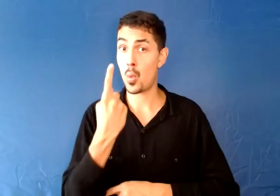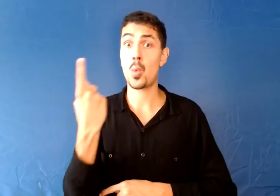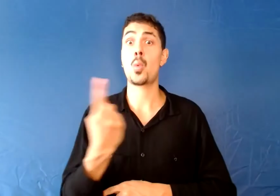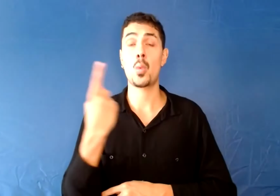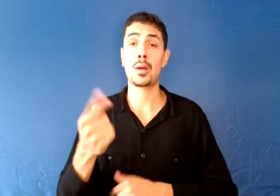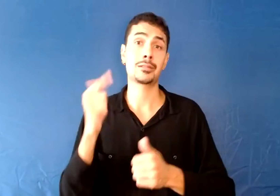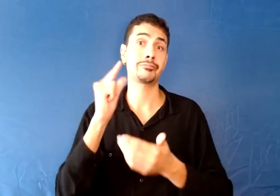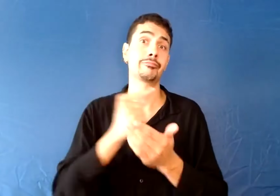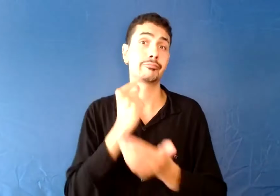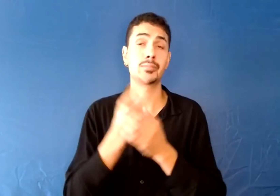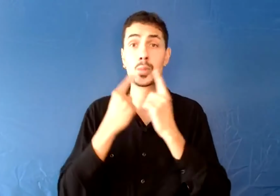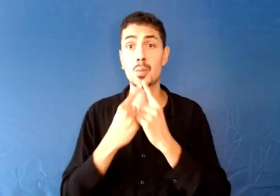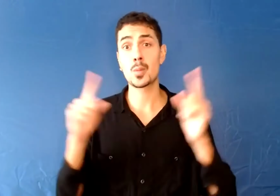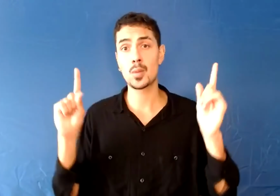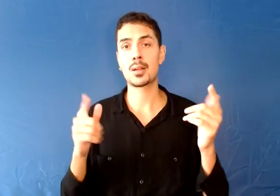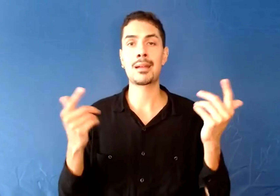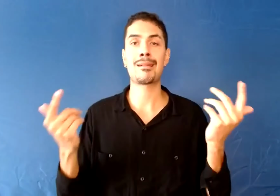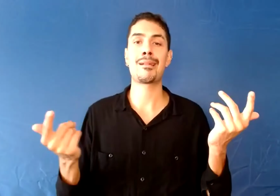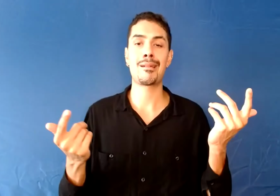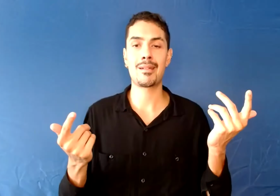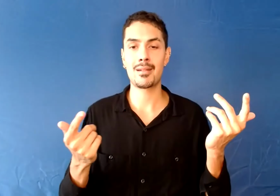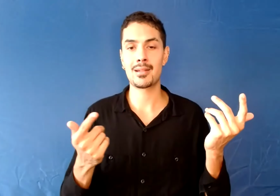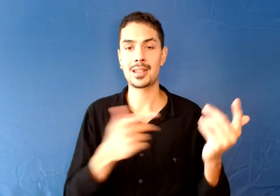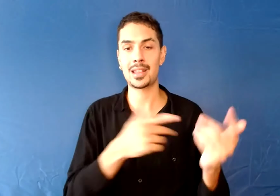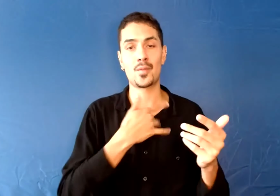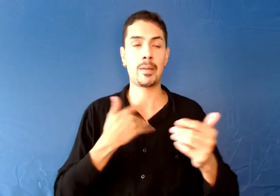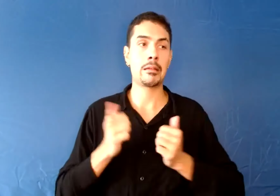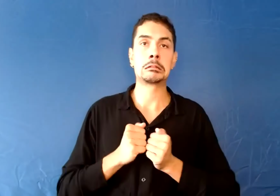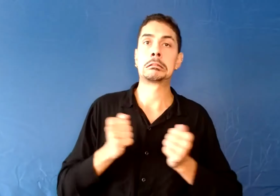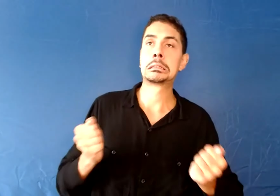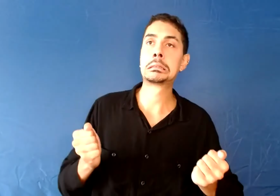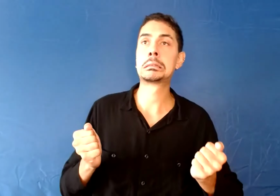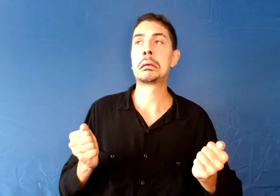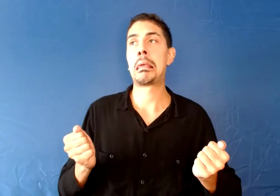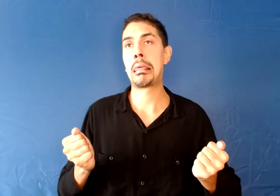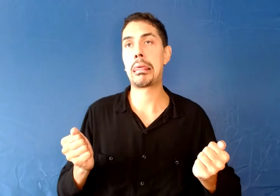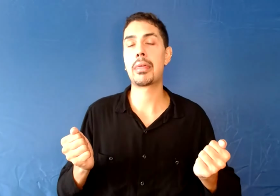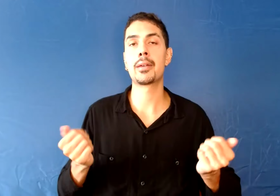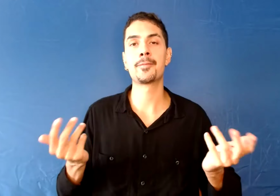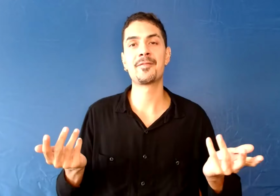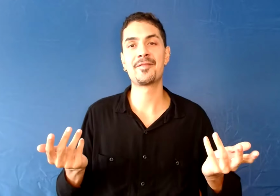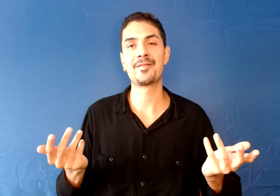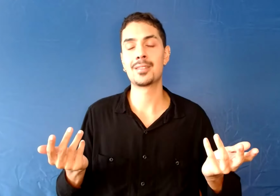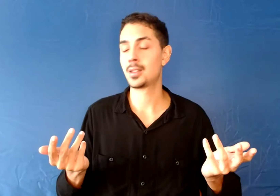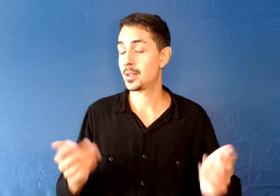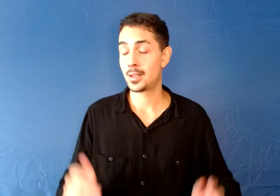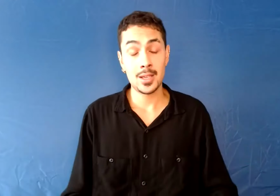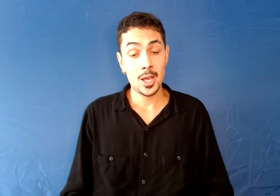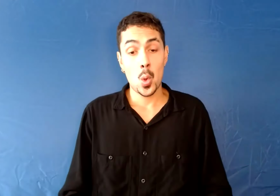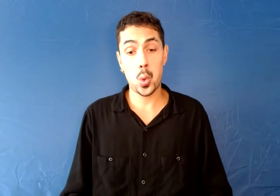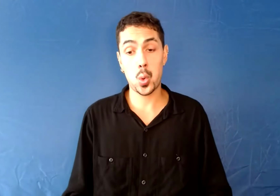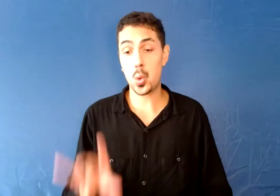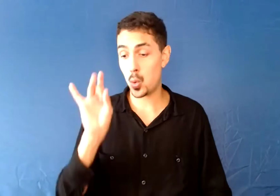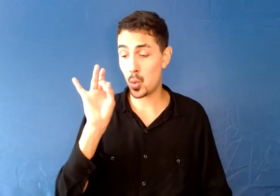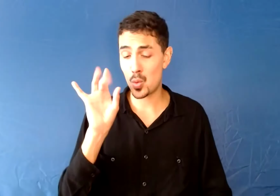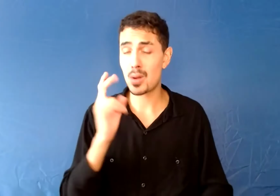folks are feeling vulnerable and it was really challenging. It almost caused us